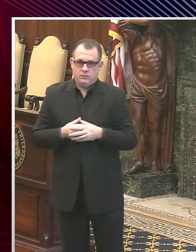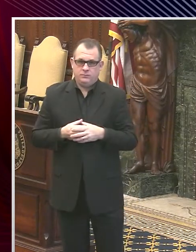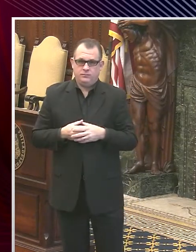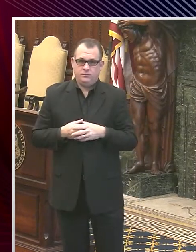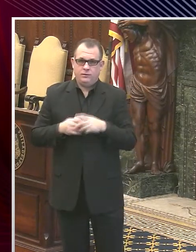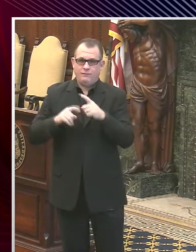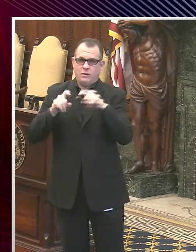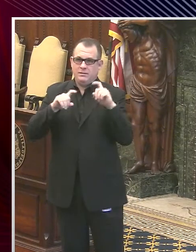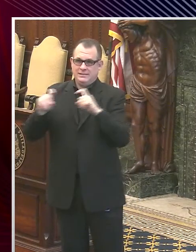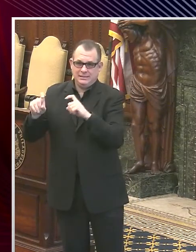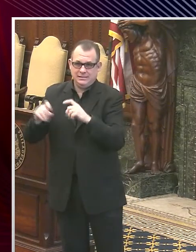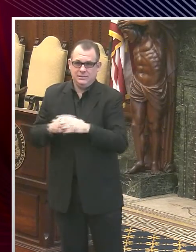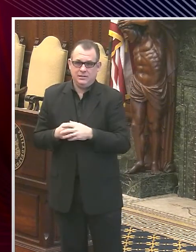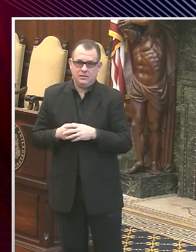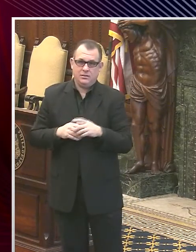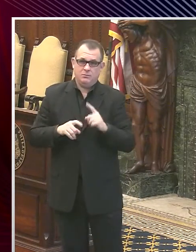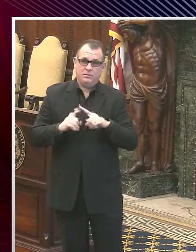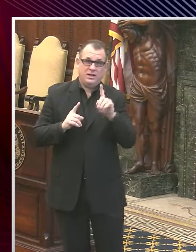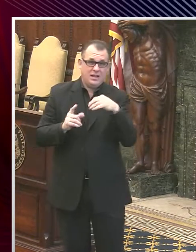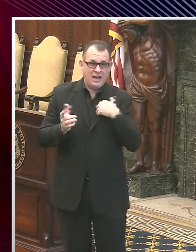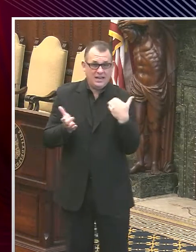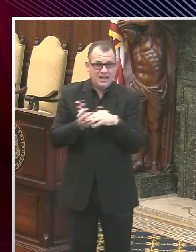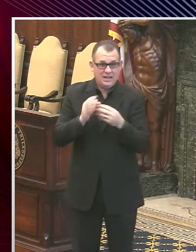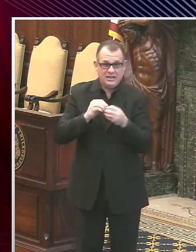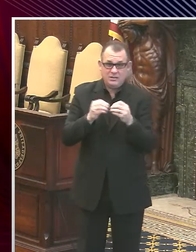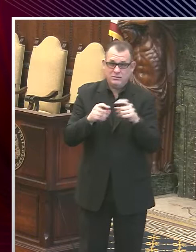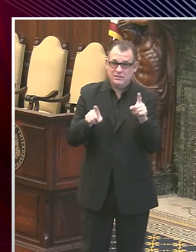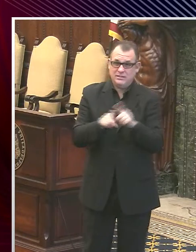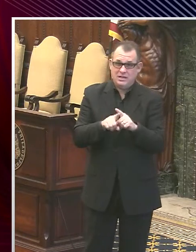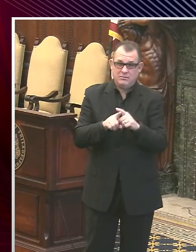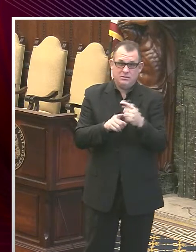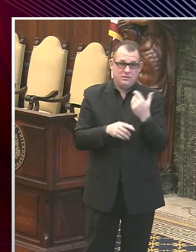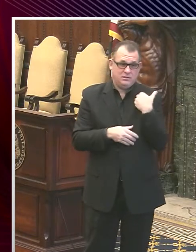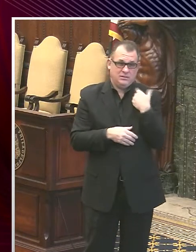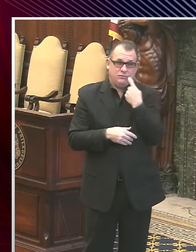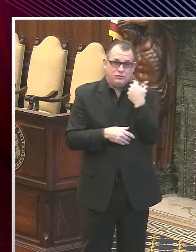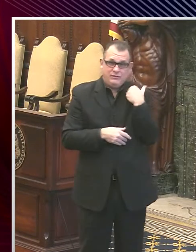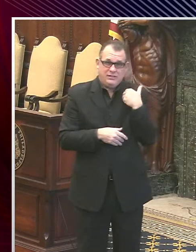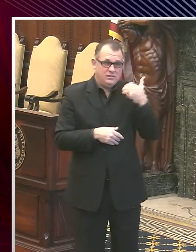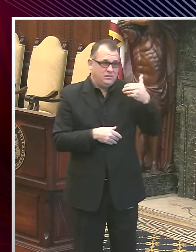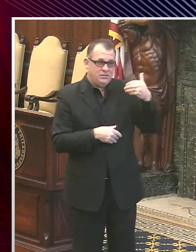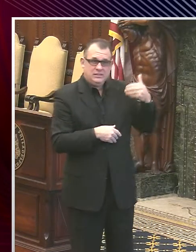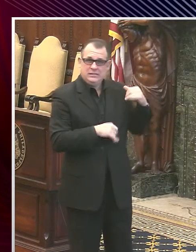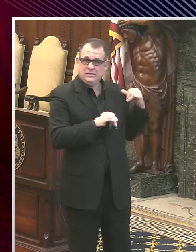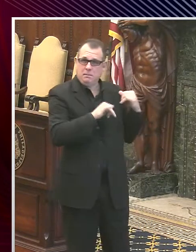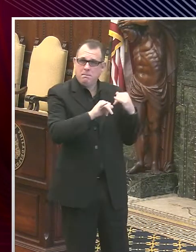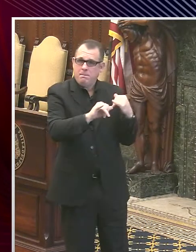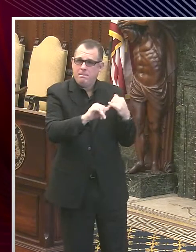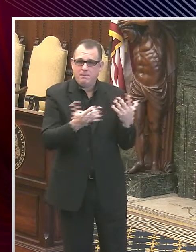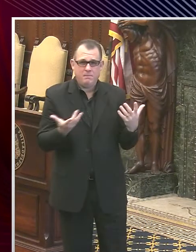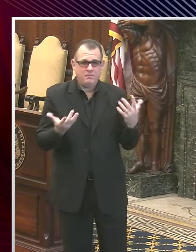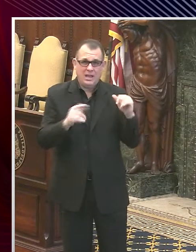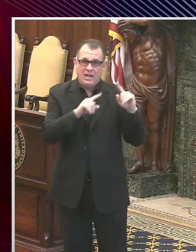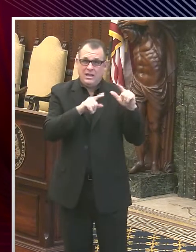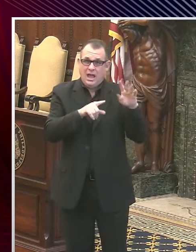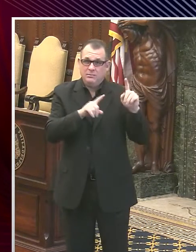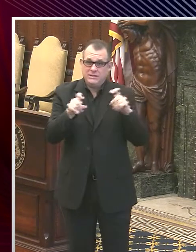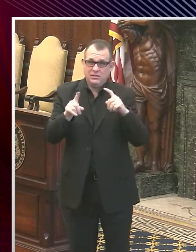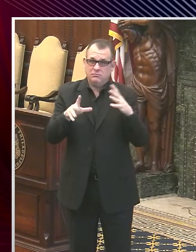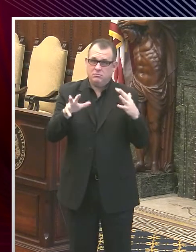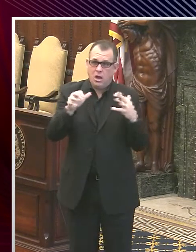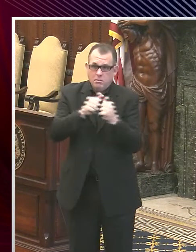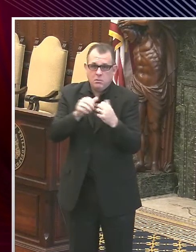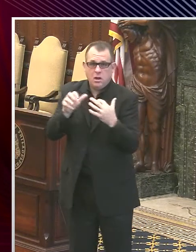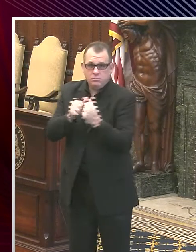test. Now, those numbers are high today in part, as with previous Tuesdays, because we've got a very large number of laboratory testing results